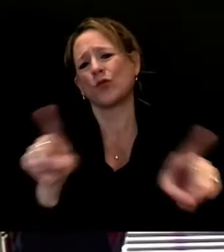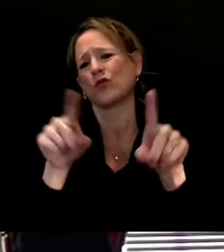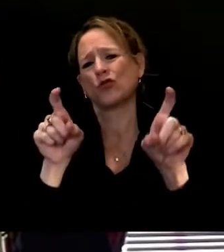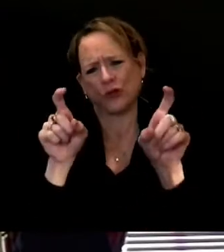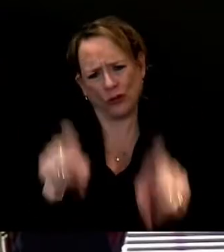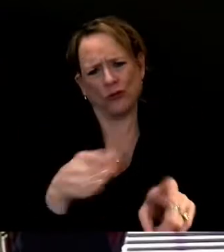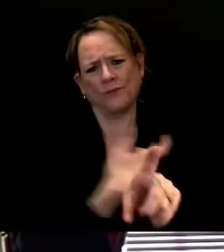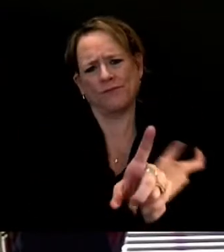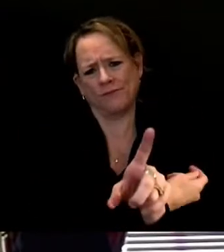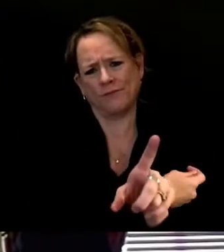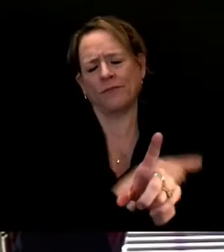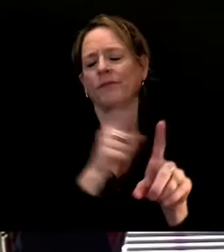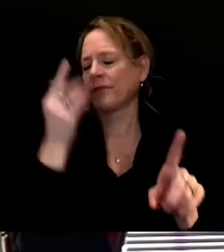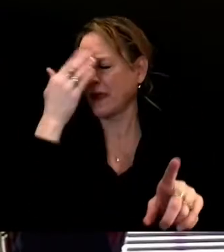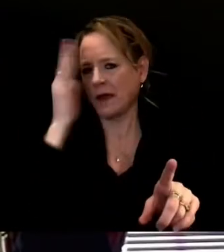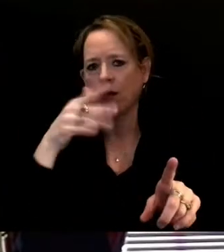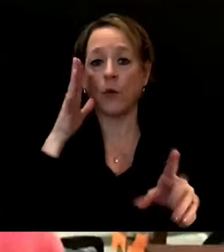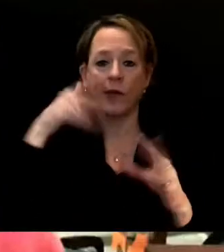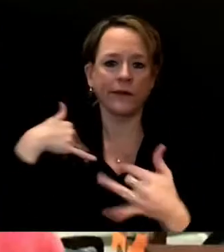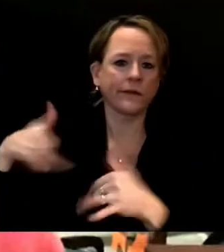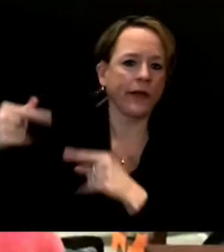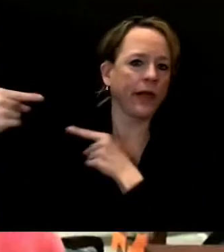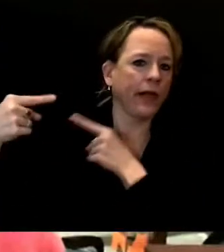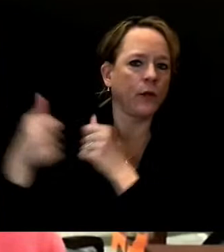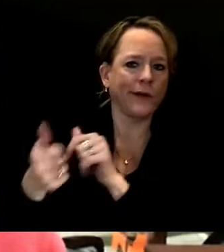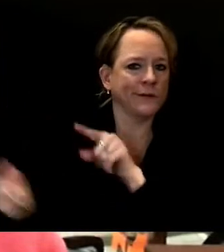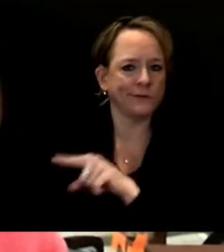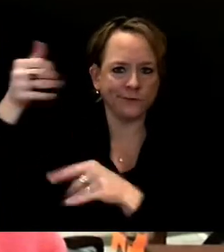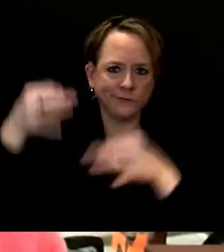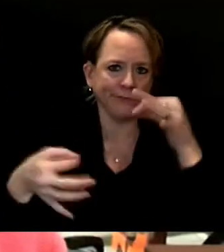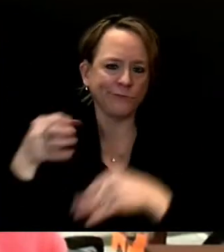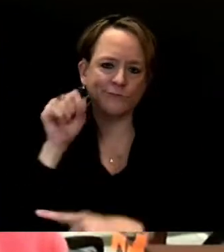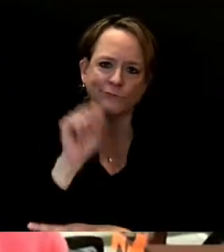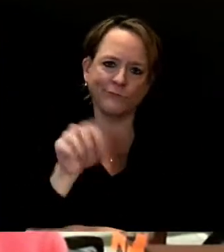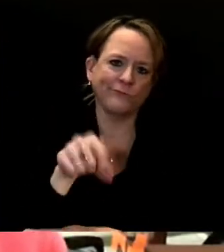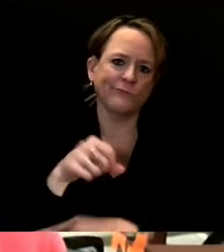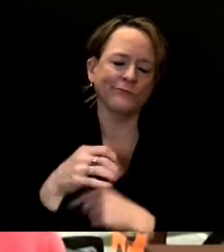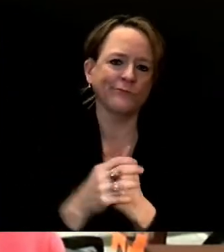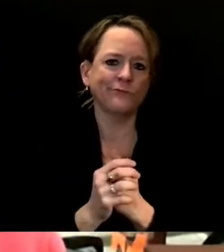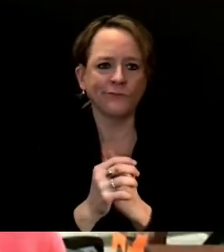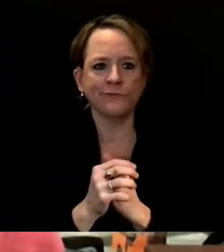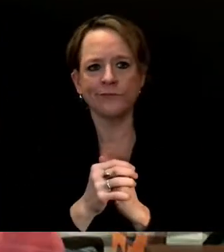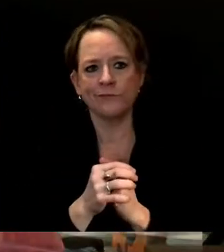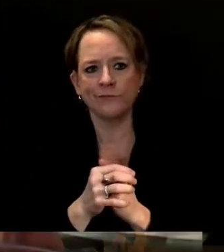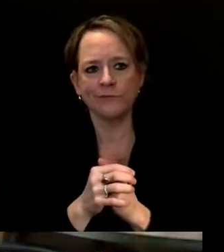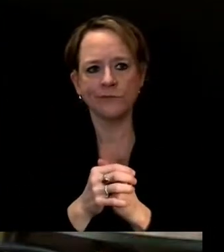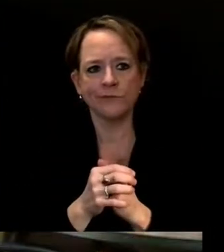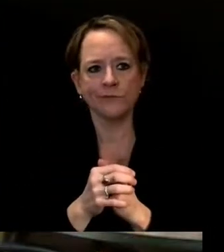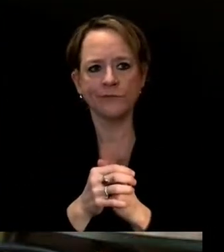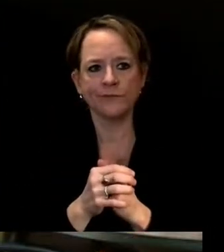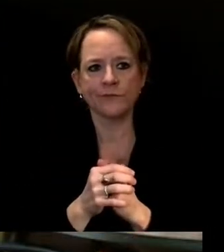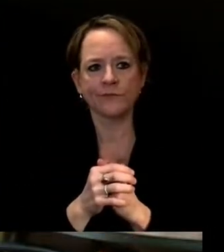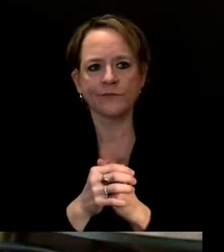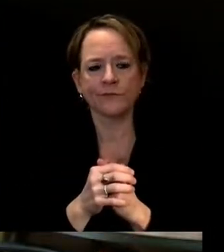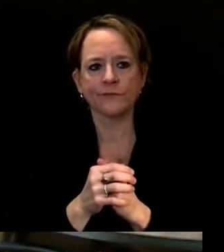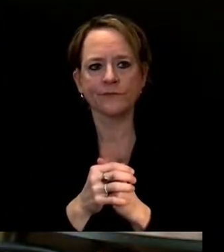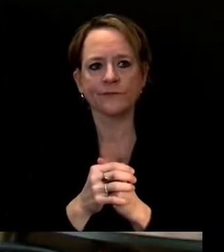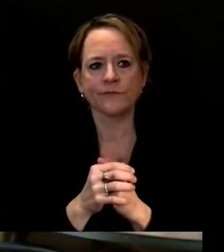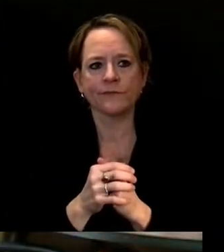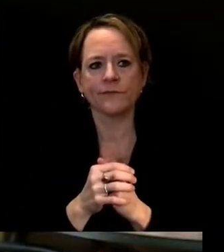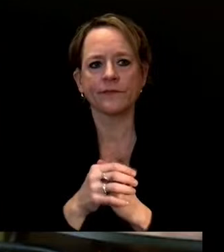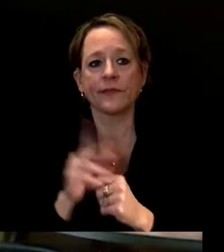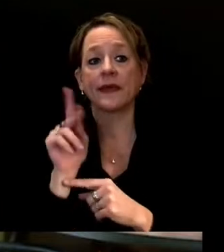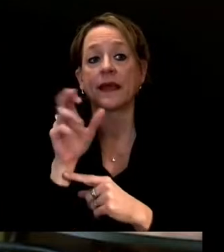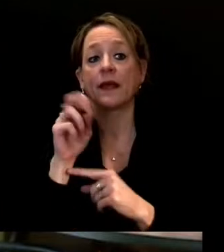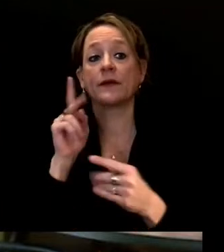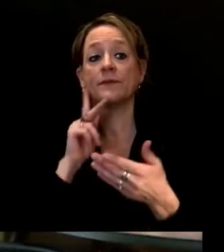that. And I'll just add that there is absolutely a role for businesses across our state to continue to play, just